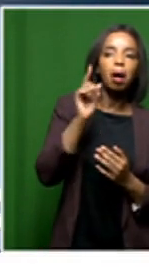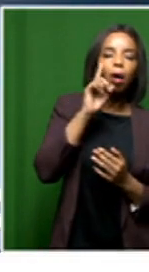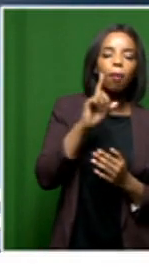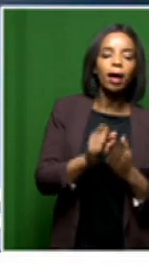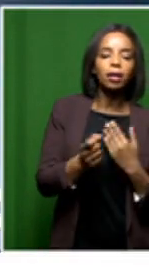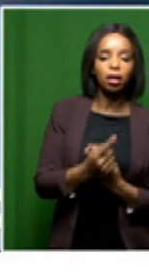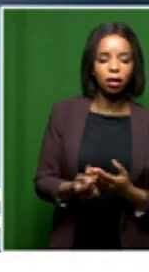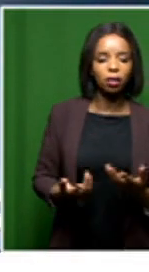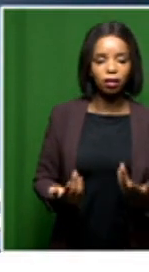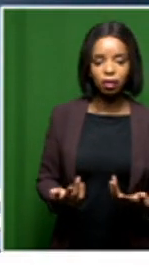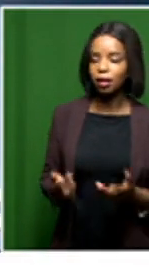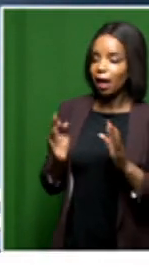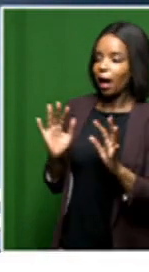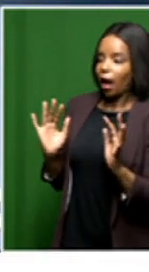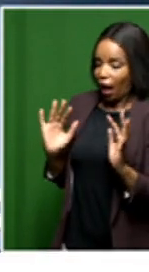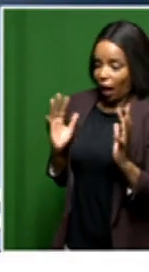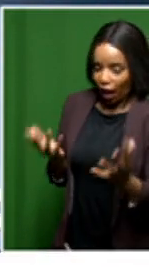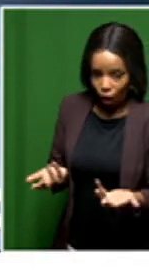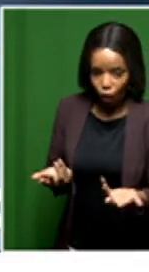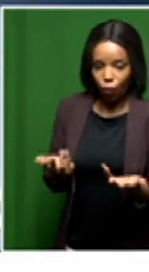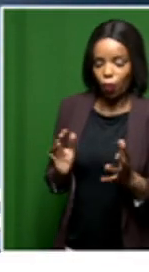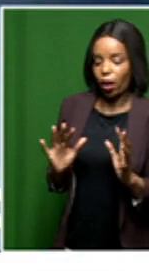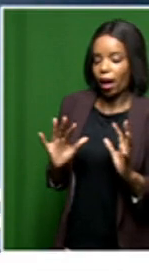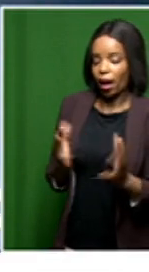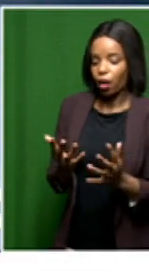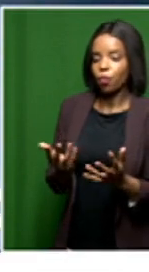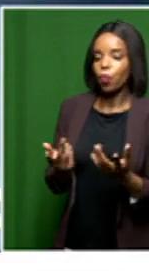do we receive them? I suppose let's start there. How do